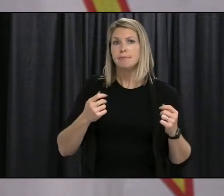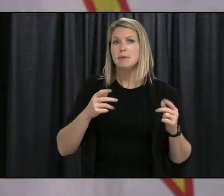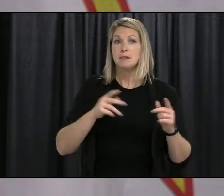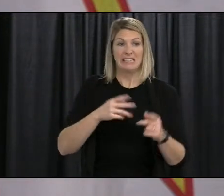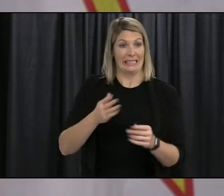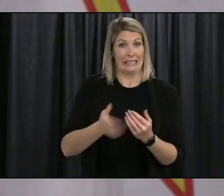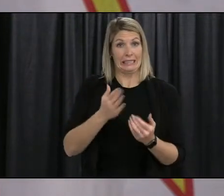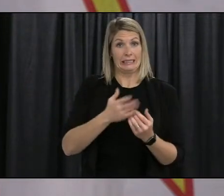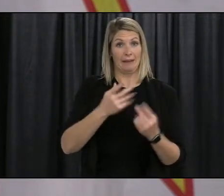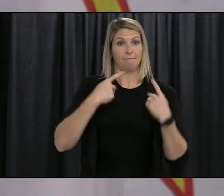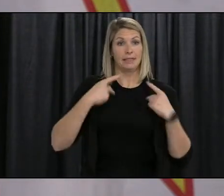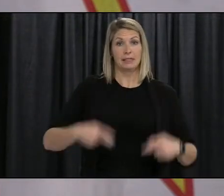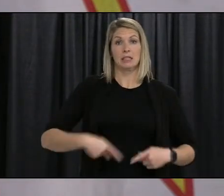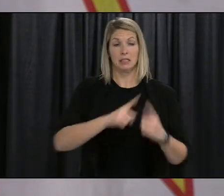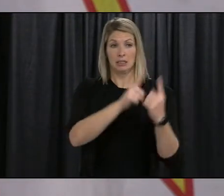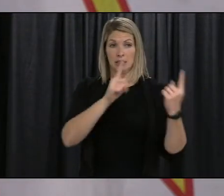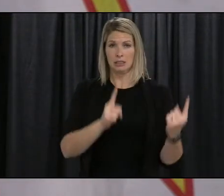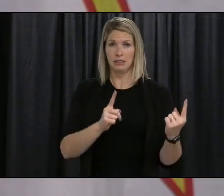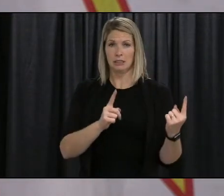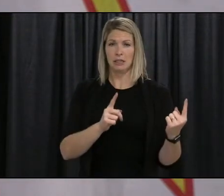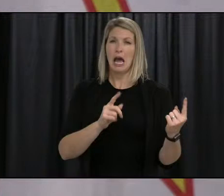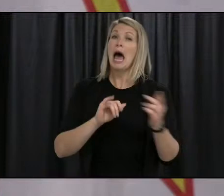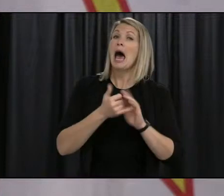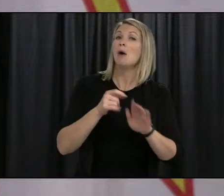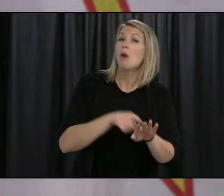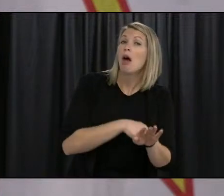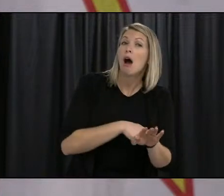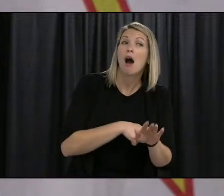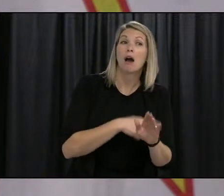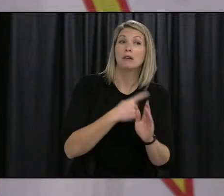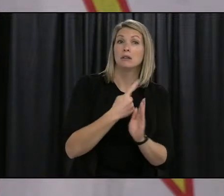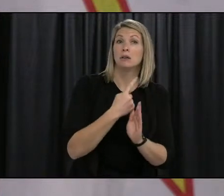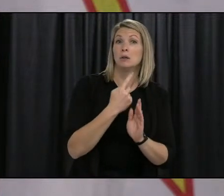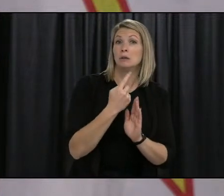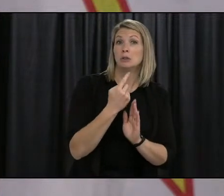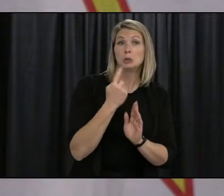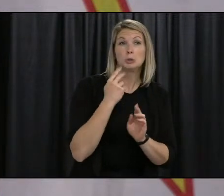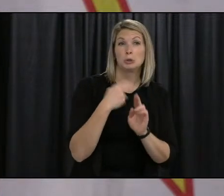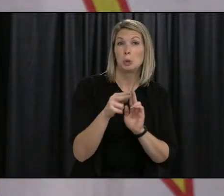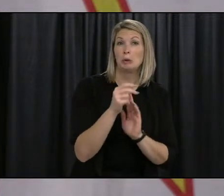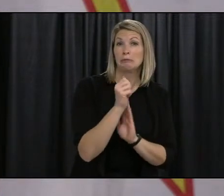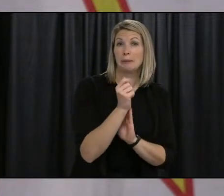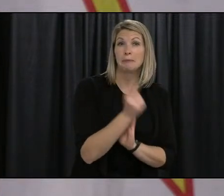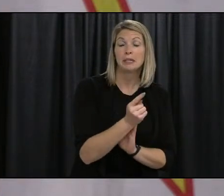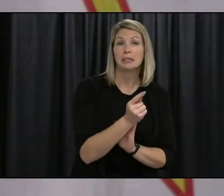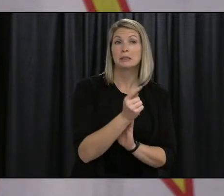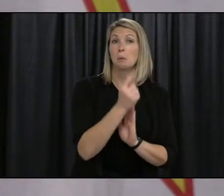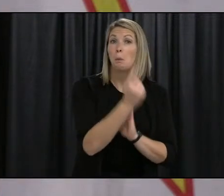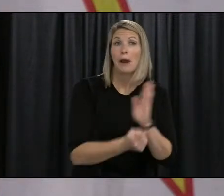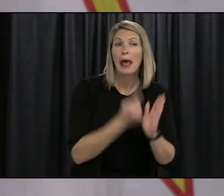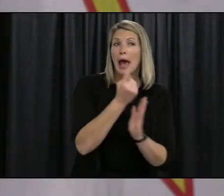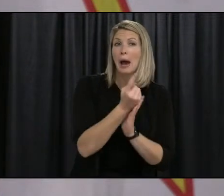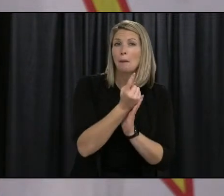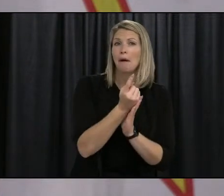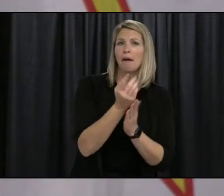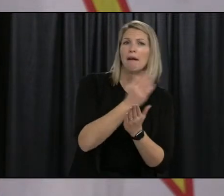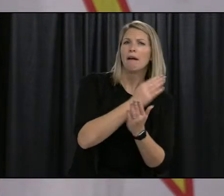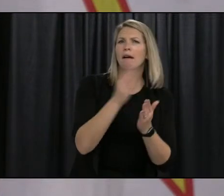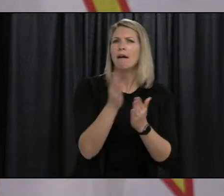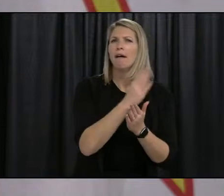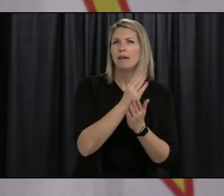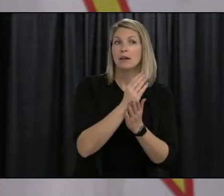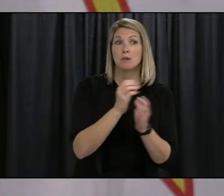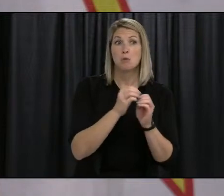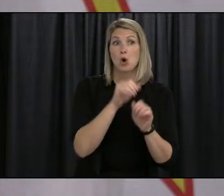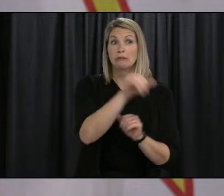physically distance? And how long are you going to be there? If you're going to be there an extended period of time, obviously the longer you're in a place, the more likely